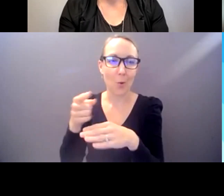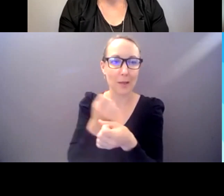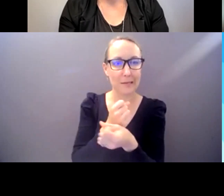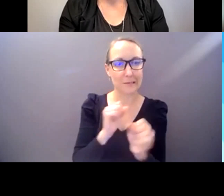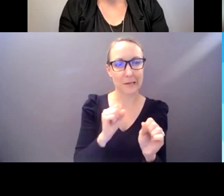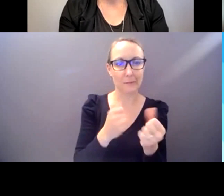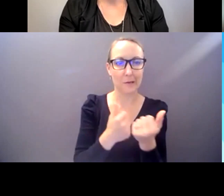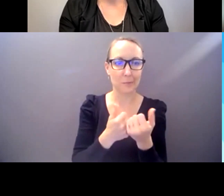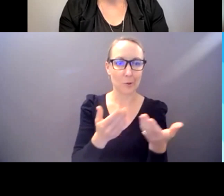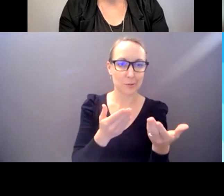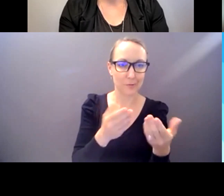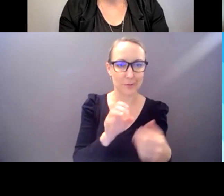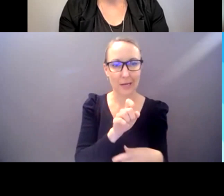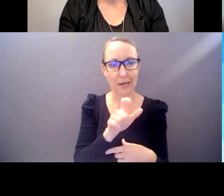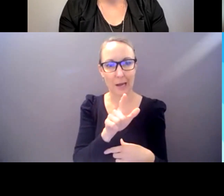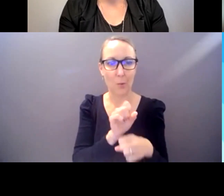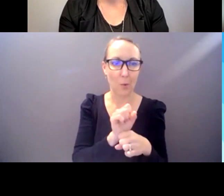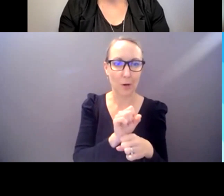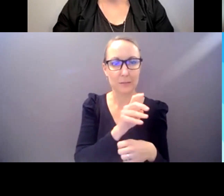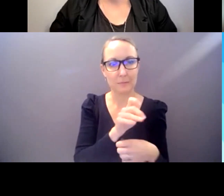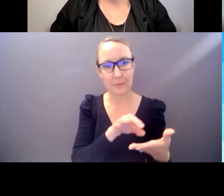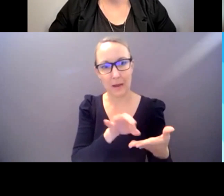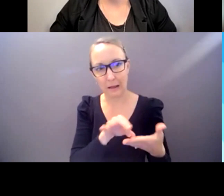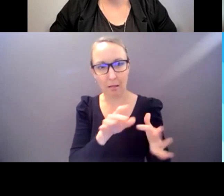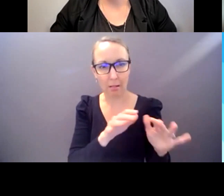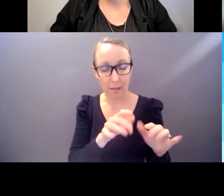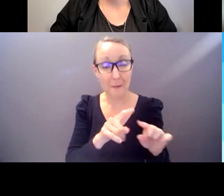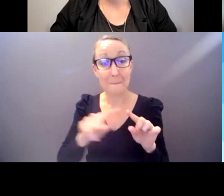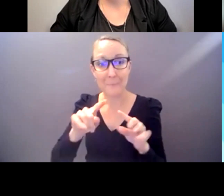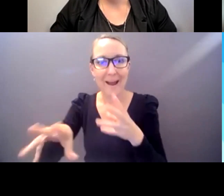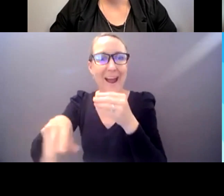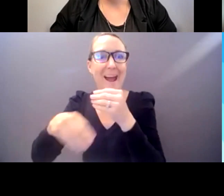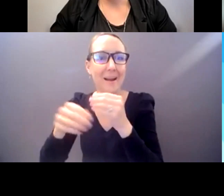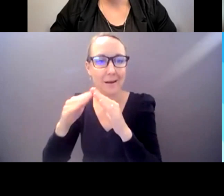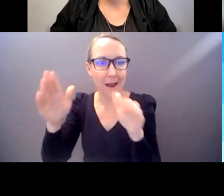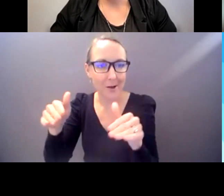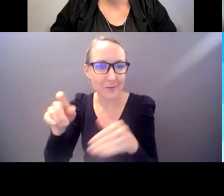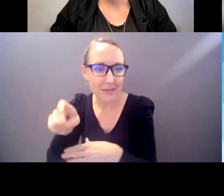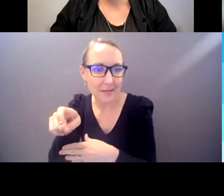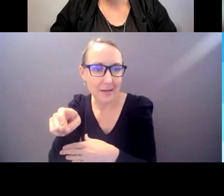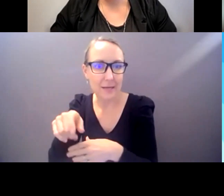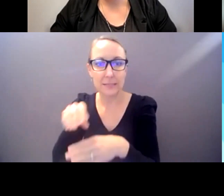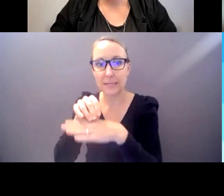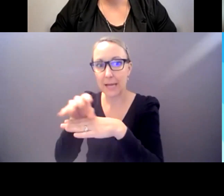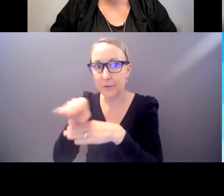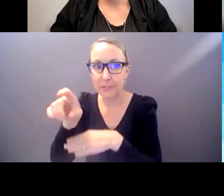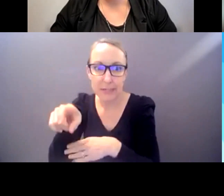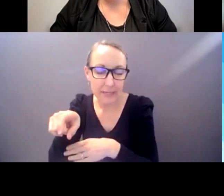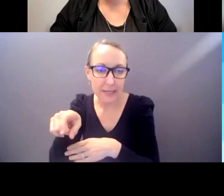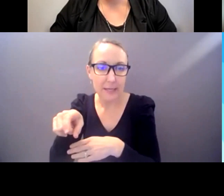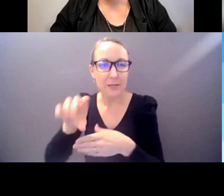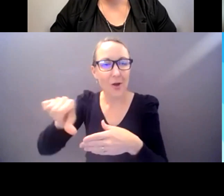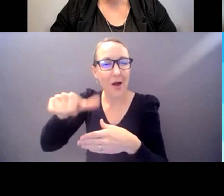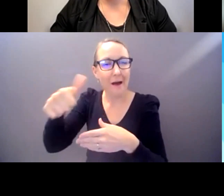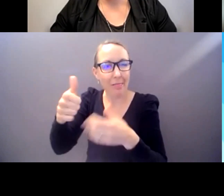services like CalFresh, CalWorks, and Medical, but expanded it to what are the housing needs? What are the counseling needs? What are all the